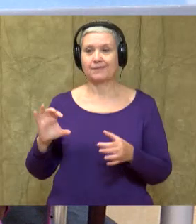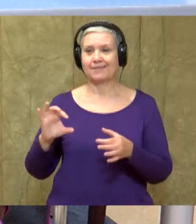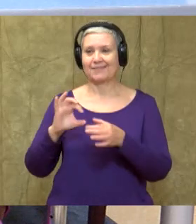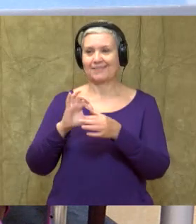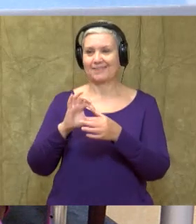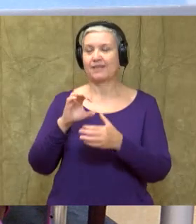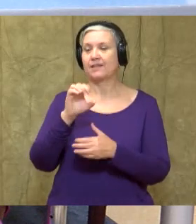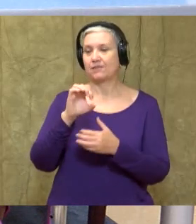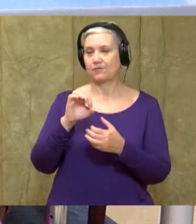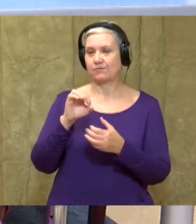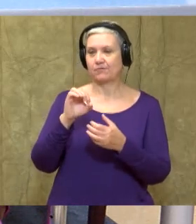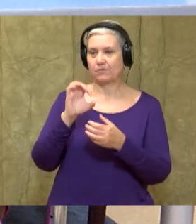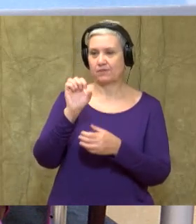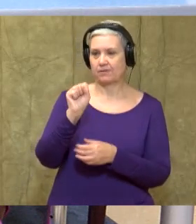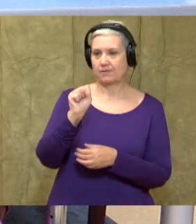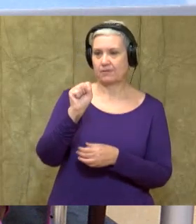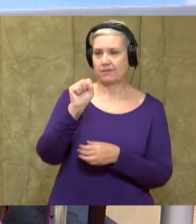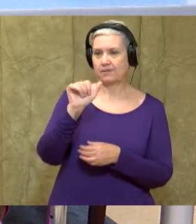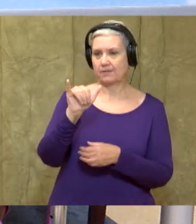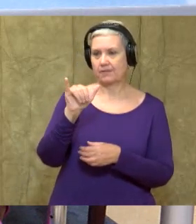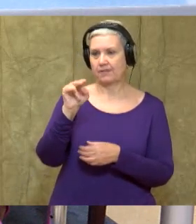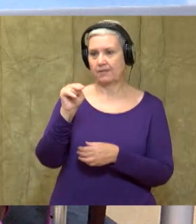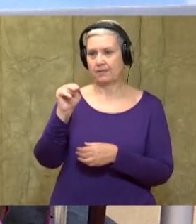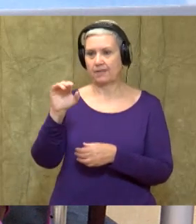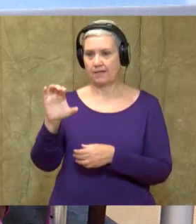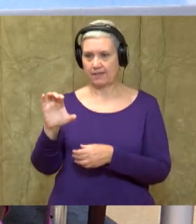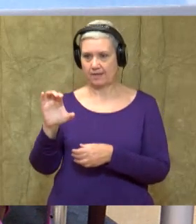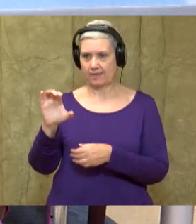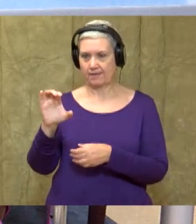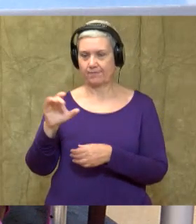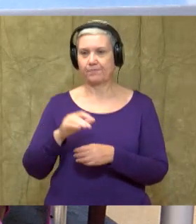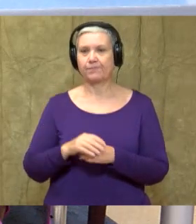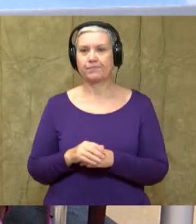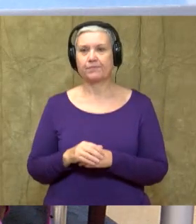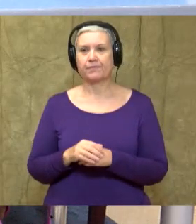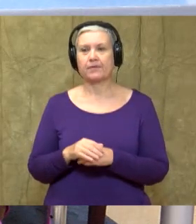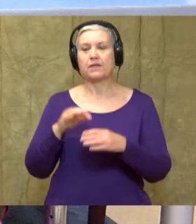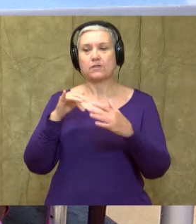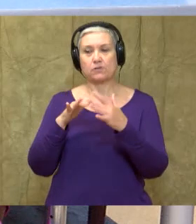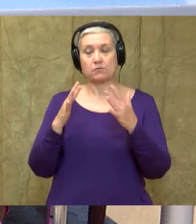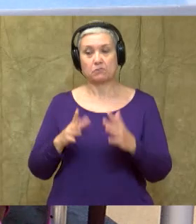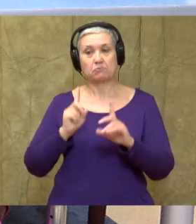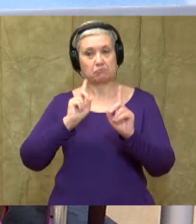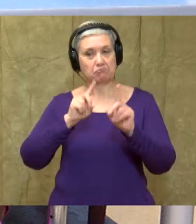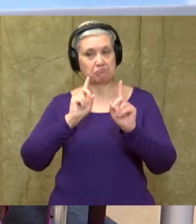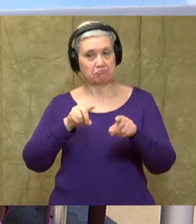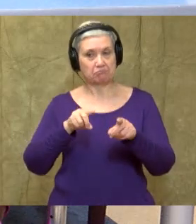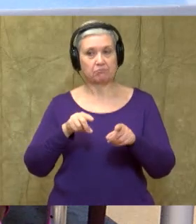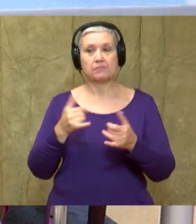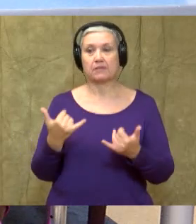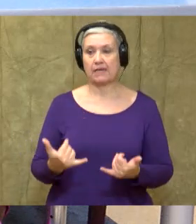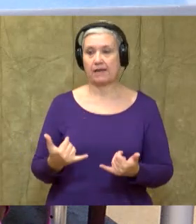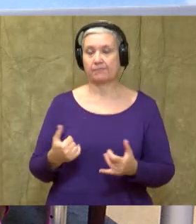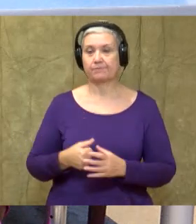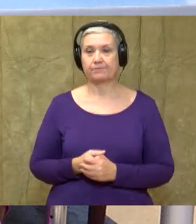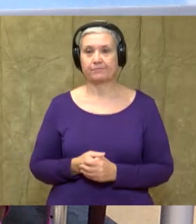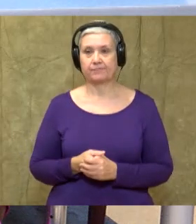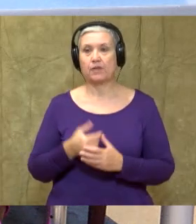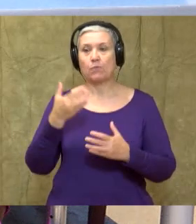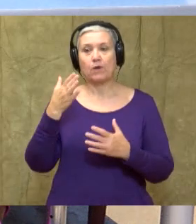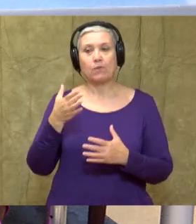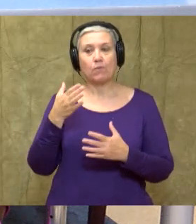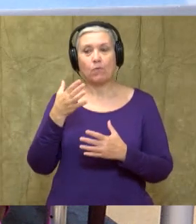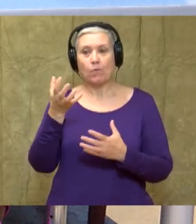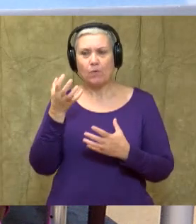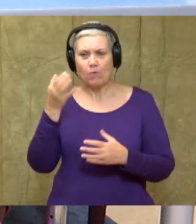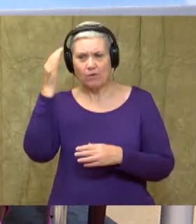Sync or join together. Okay. Right. So, students, submit your answers at this time. We would love to know who's participating